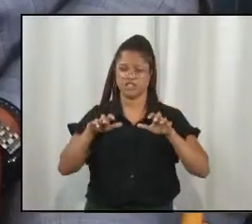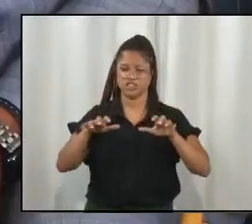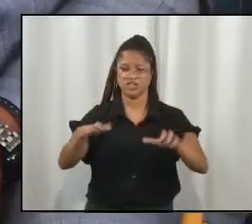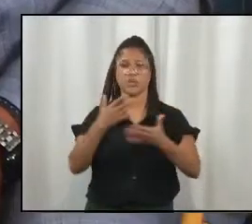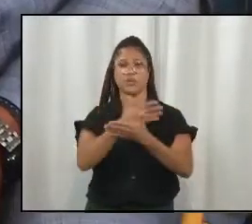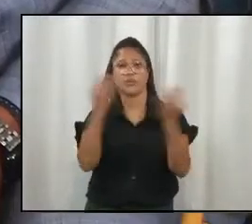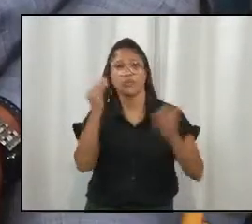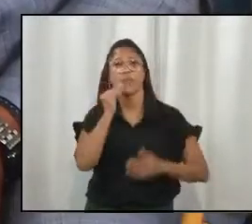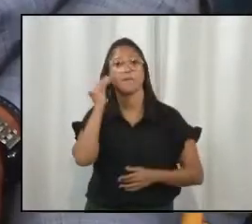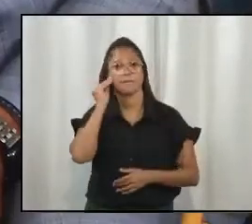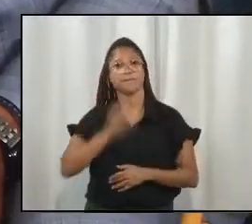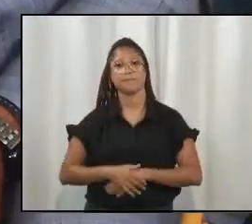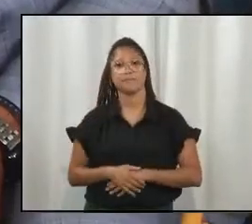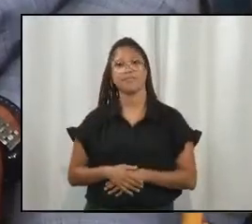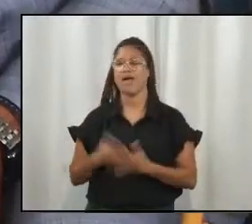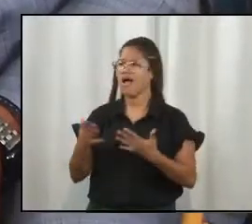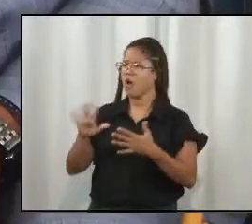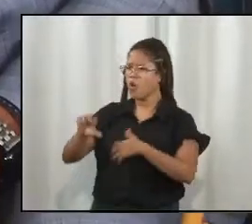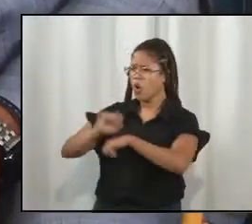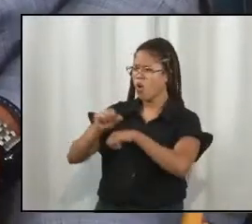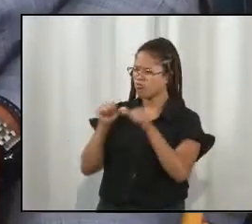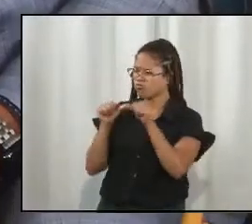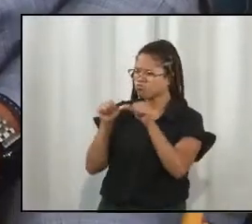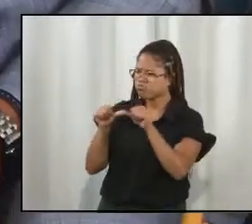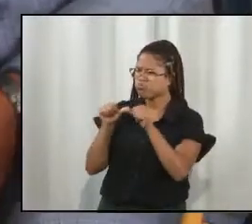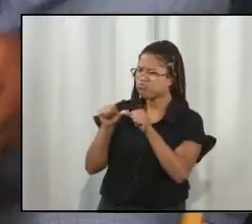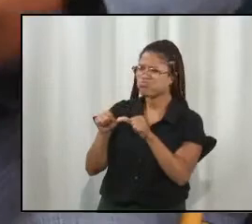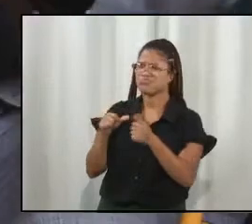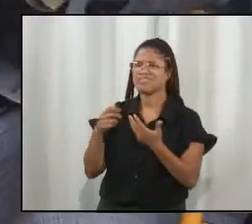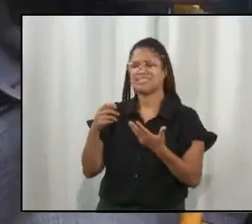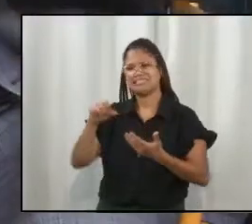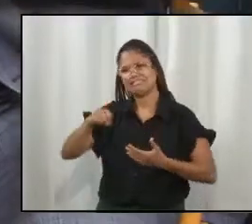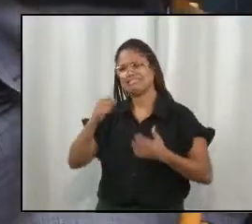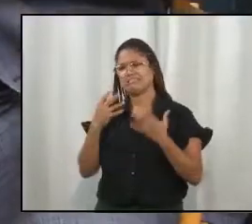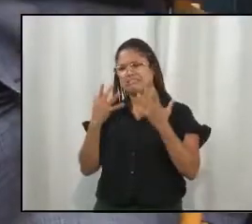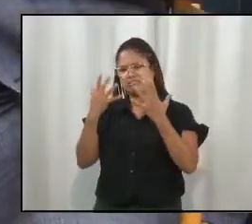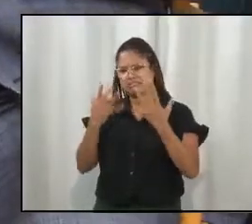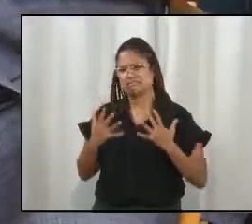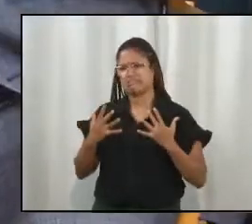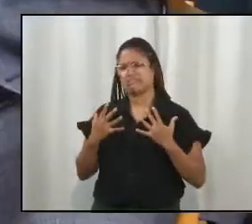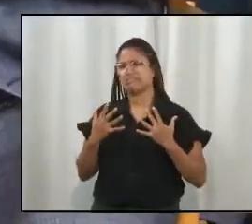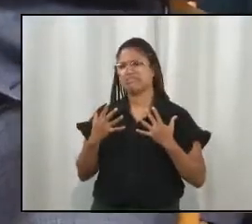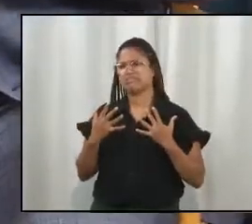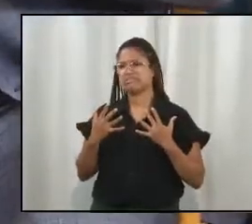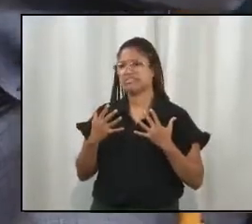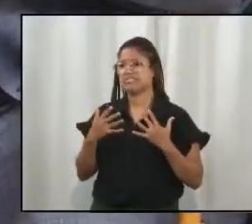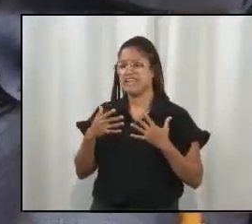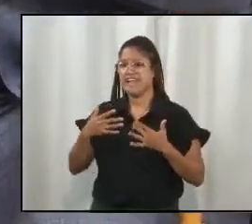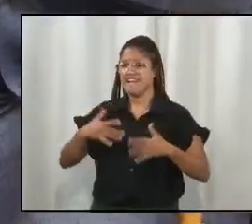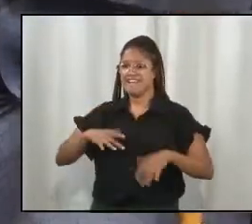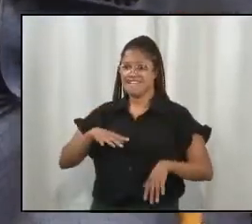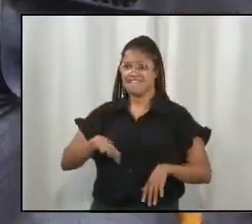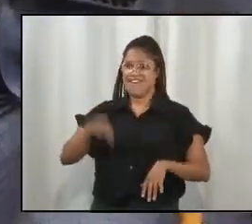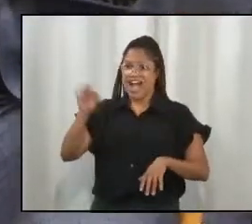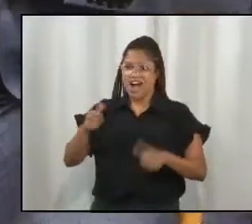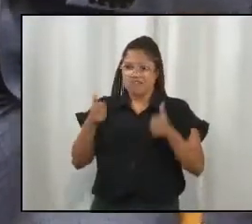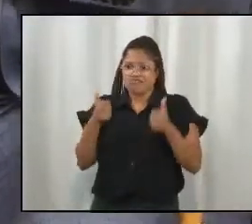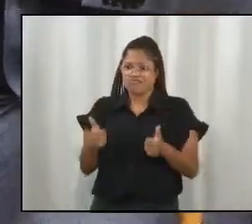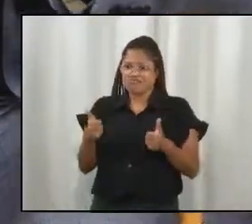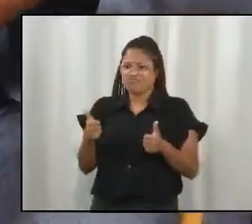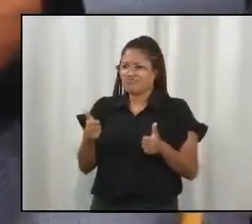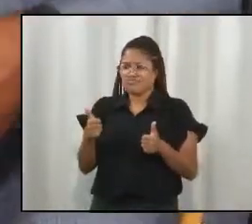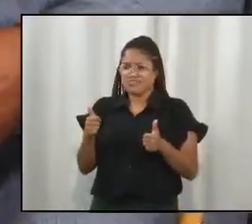interim housing. Well, keep up the good work. It's certainly unfortunate to hit a stumble, right? I wouldn't call it a roadblock. I would just